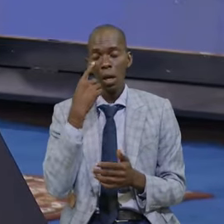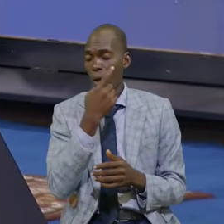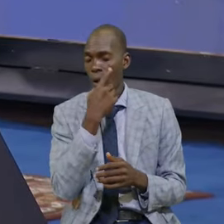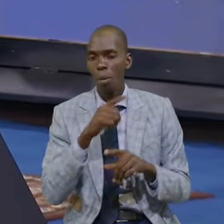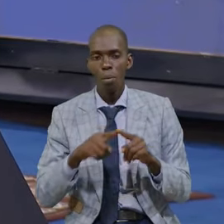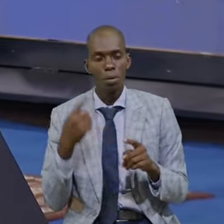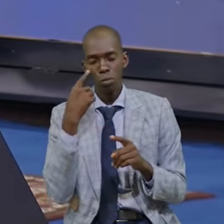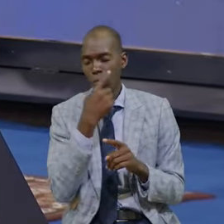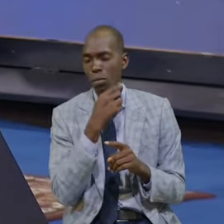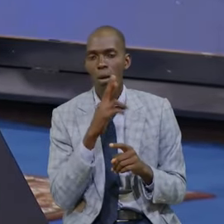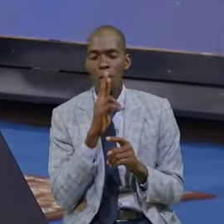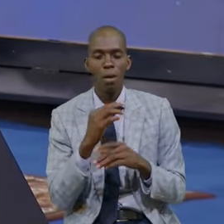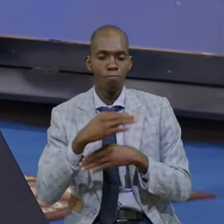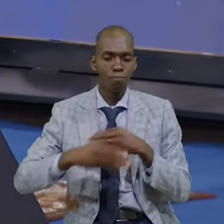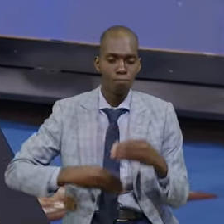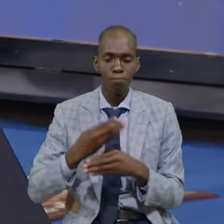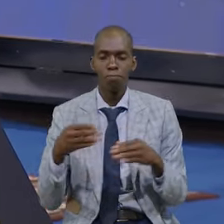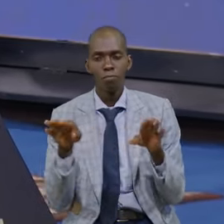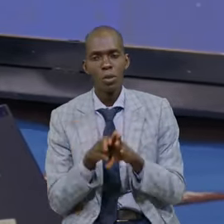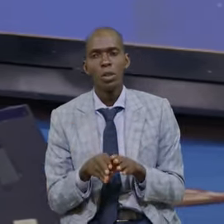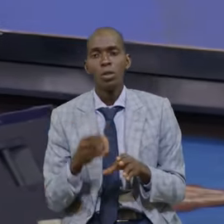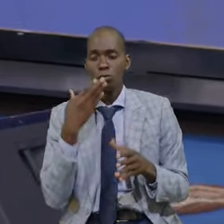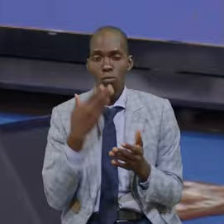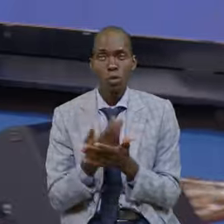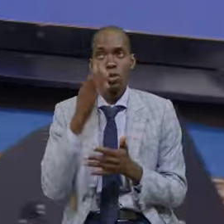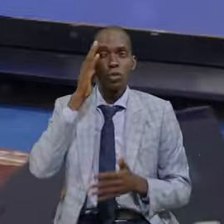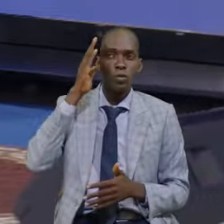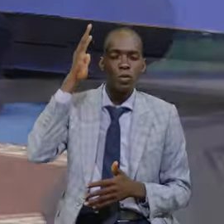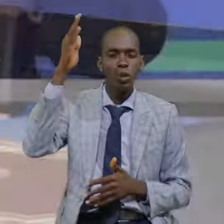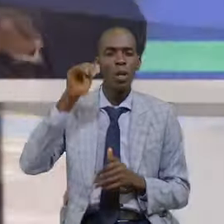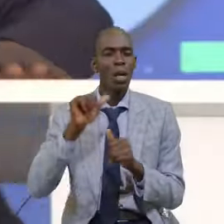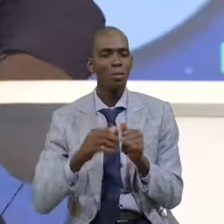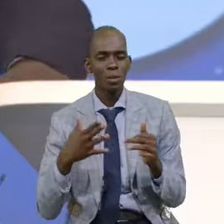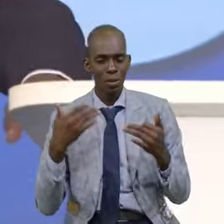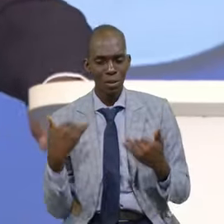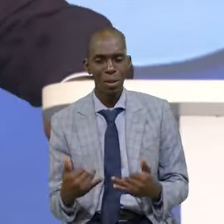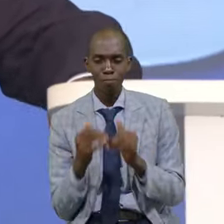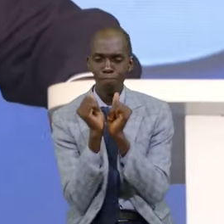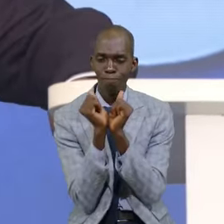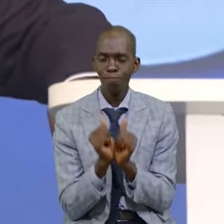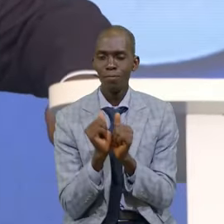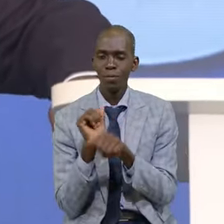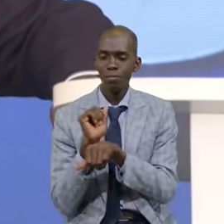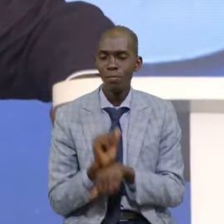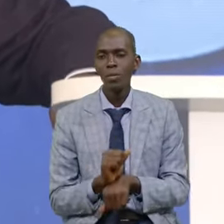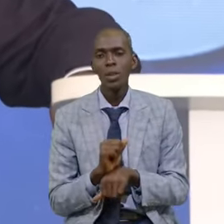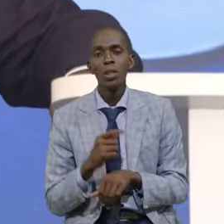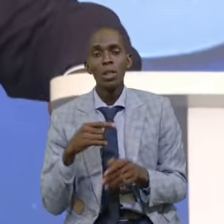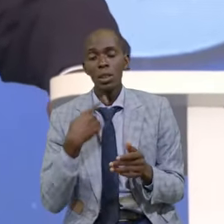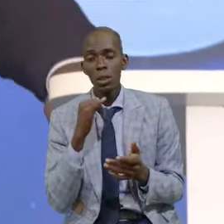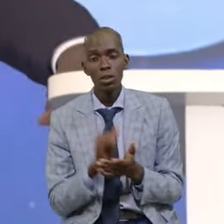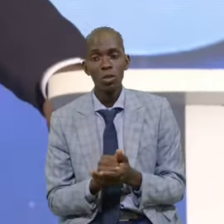are bound. And good vision and good destination, everything bound. He tells you, but now you